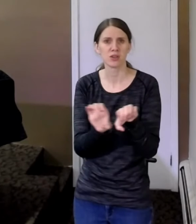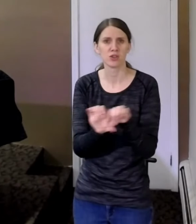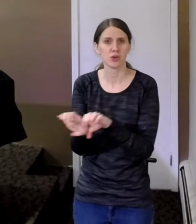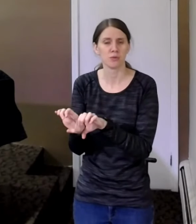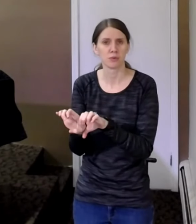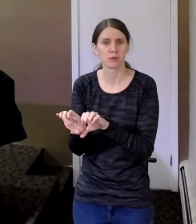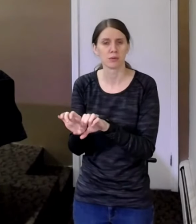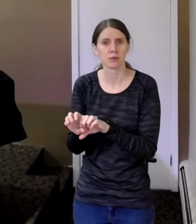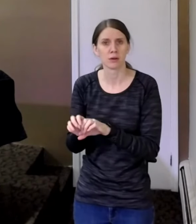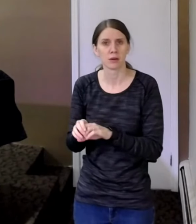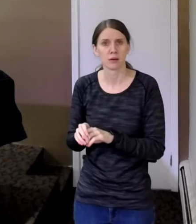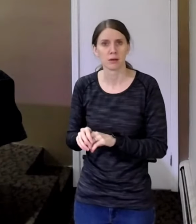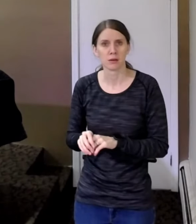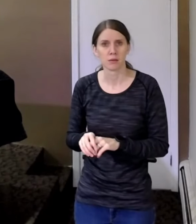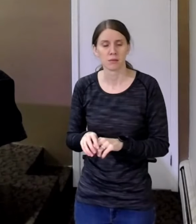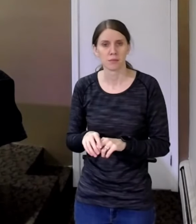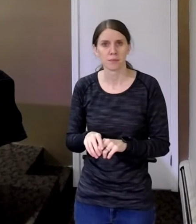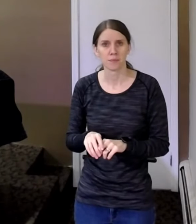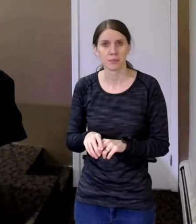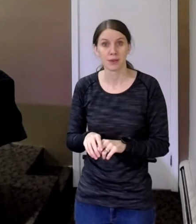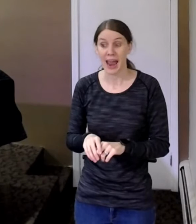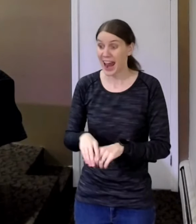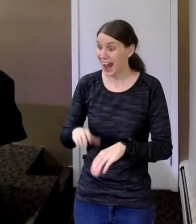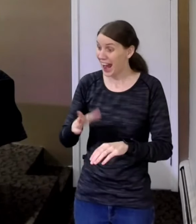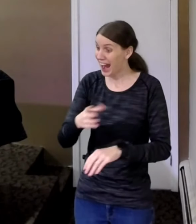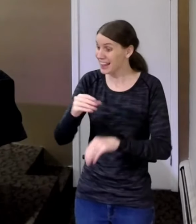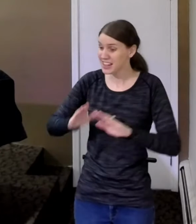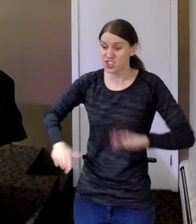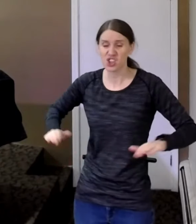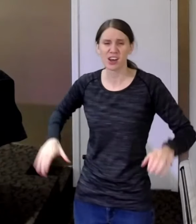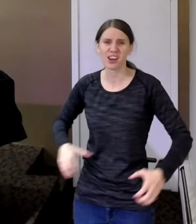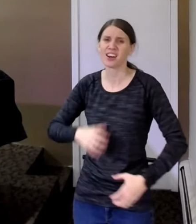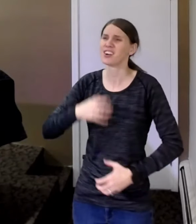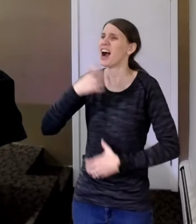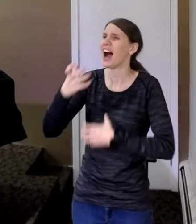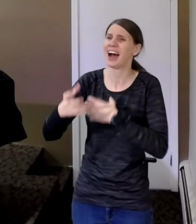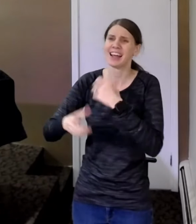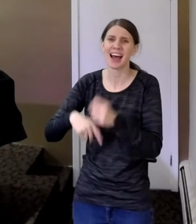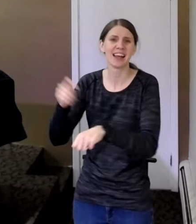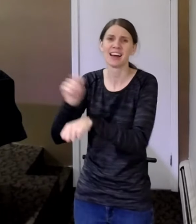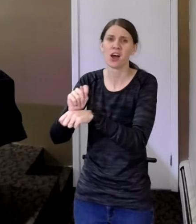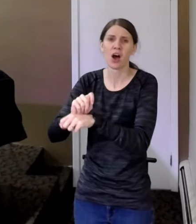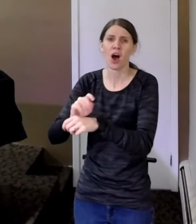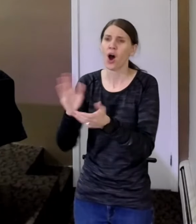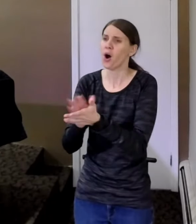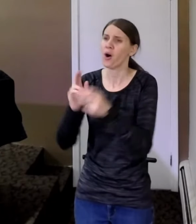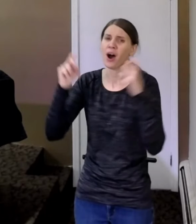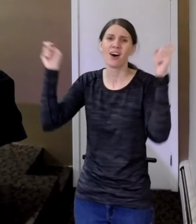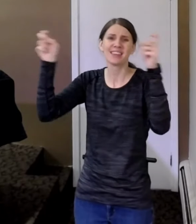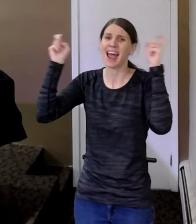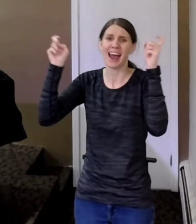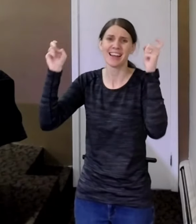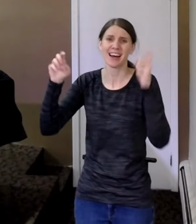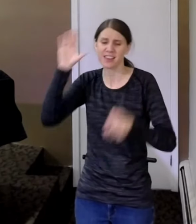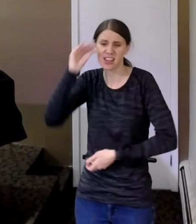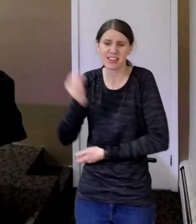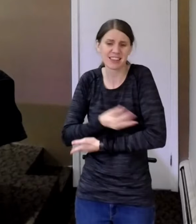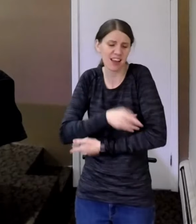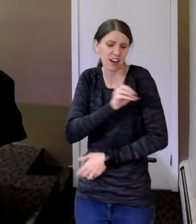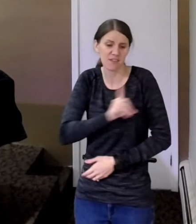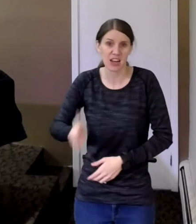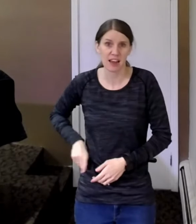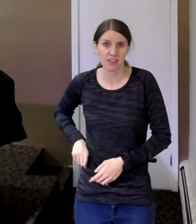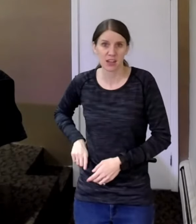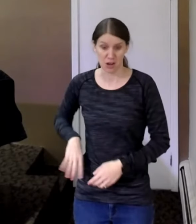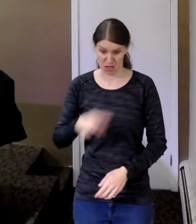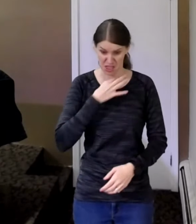did, and the children crying in the temple saying, 'Hosanna to the Son of David,' they were